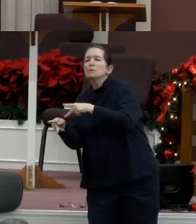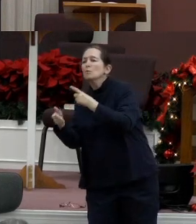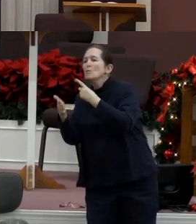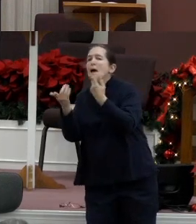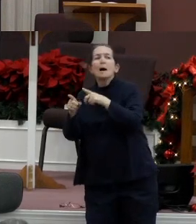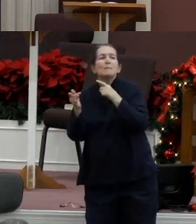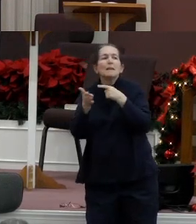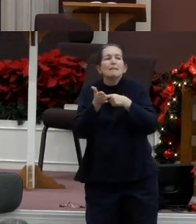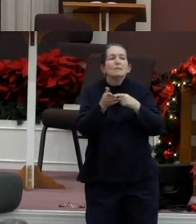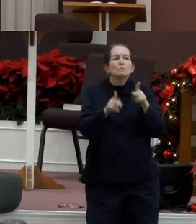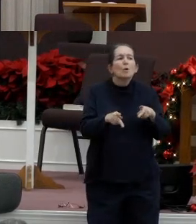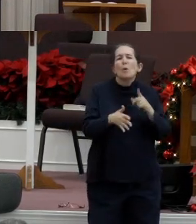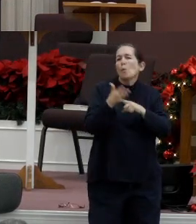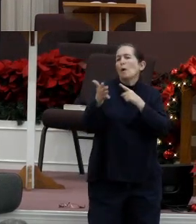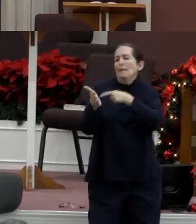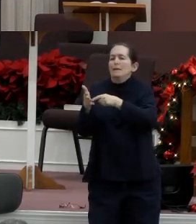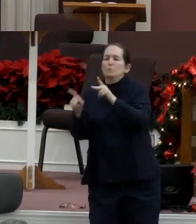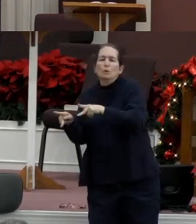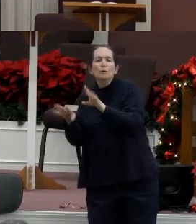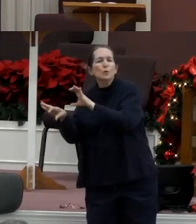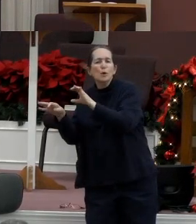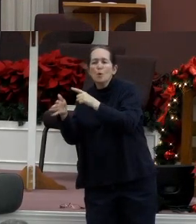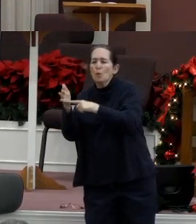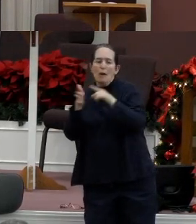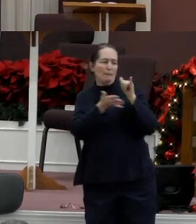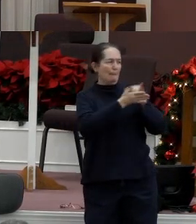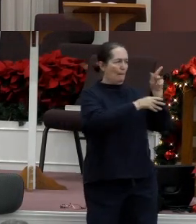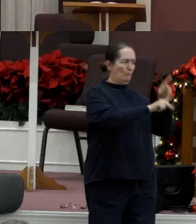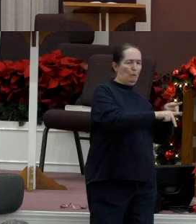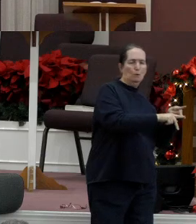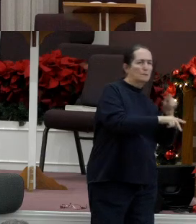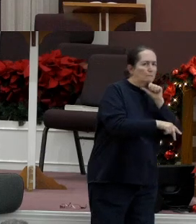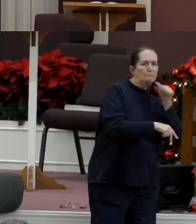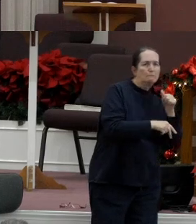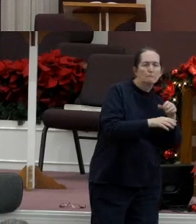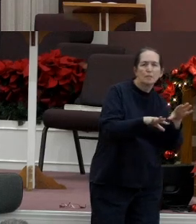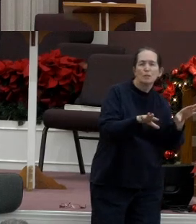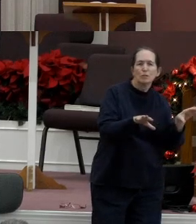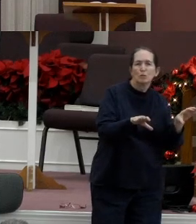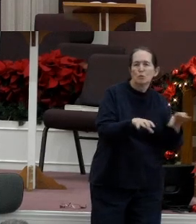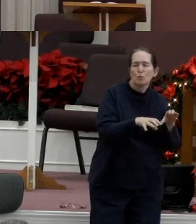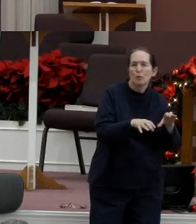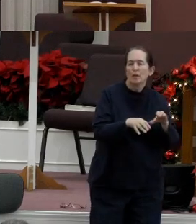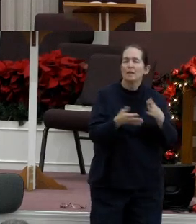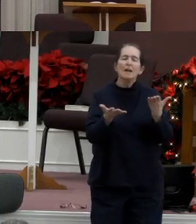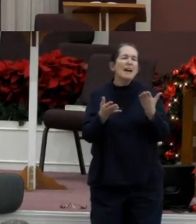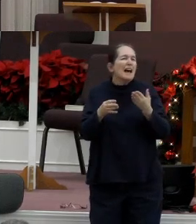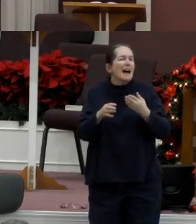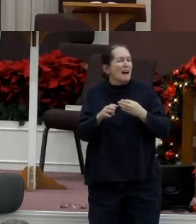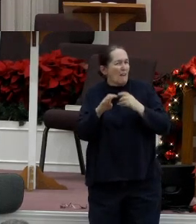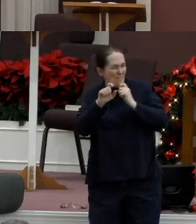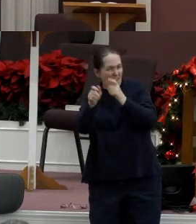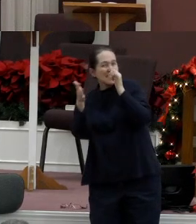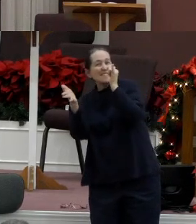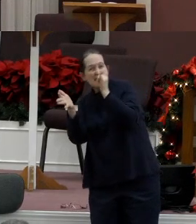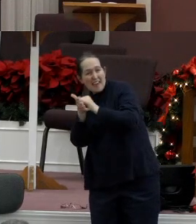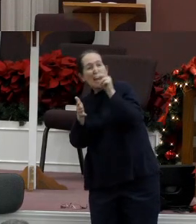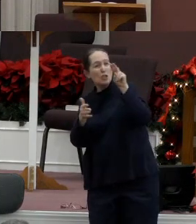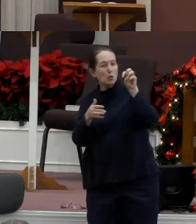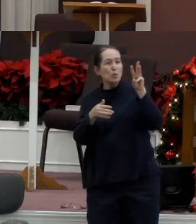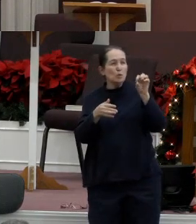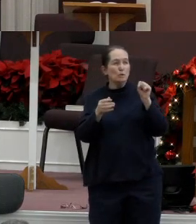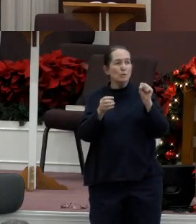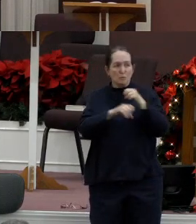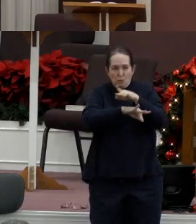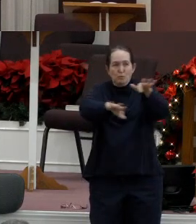this individual isn't doing or what that individual is doing. How quickly that news can spread, and yet the